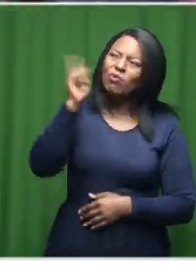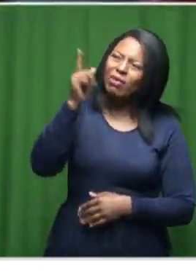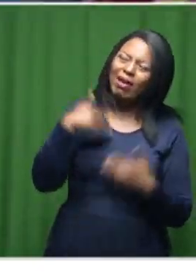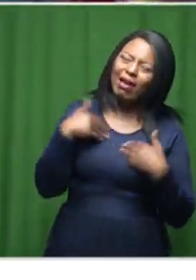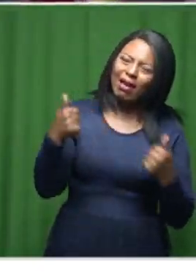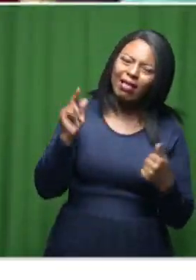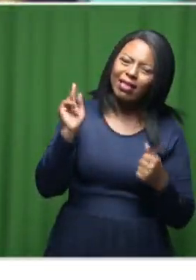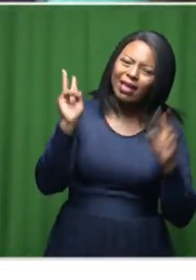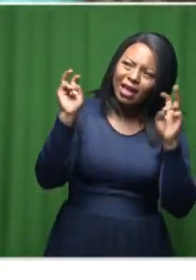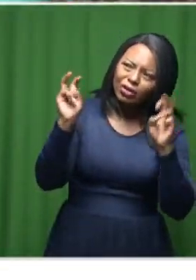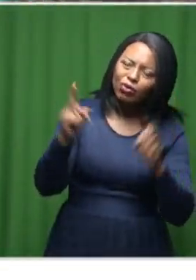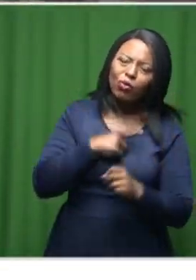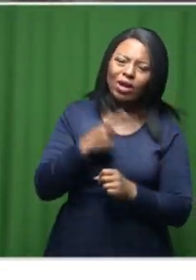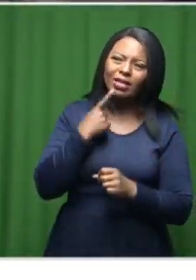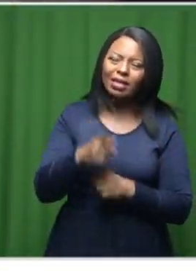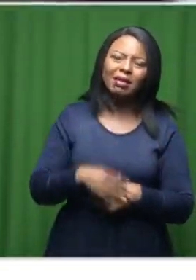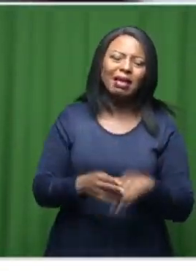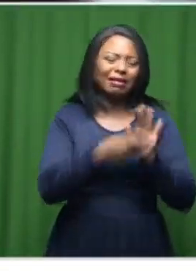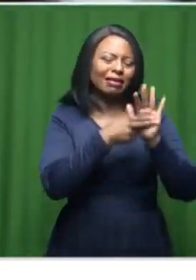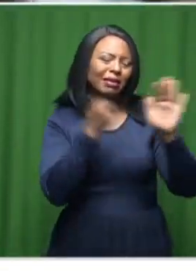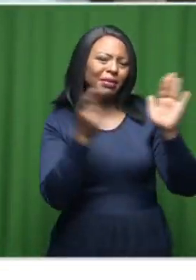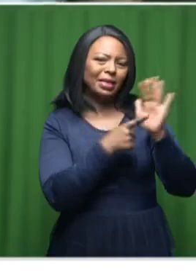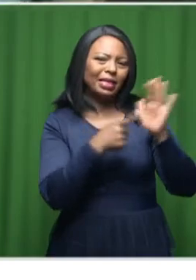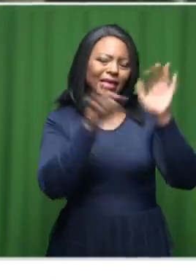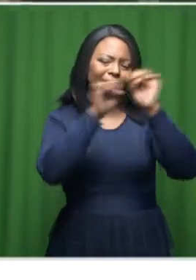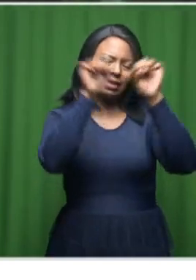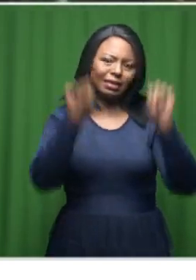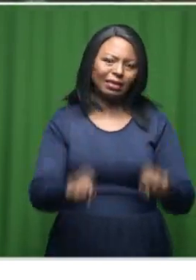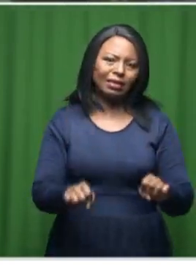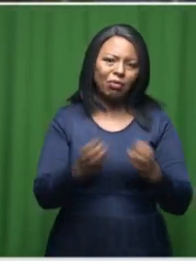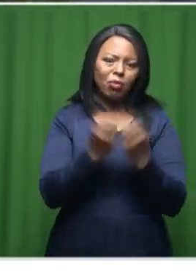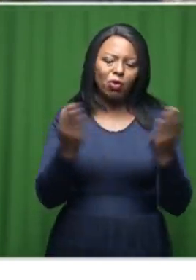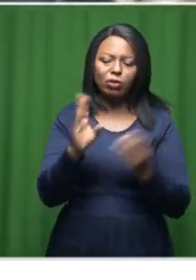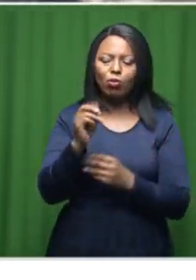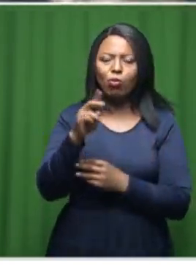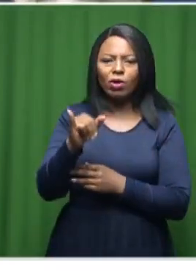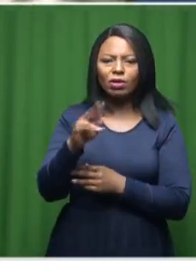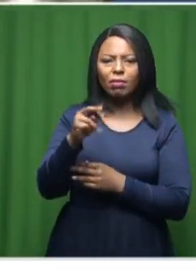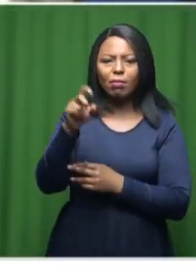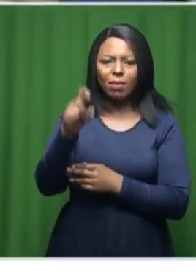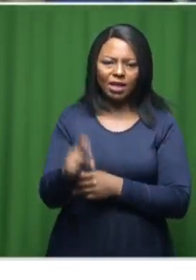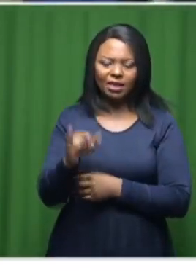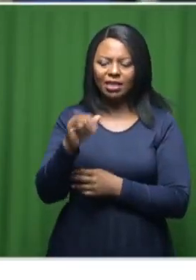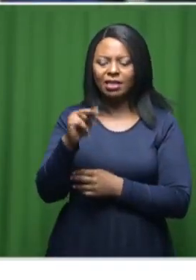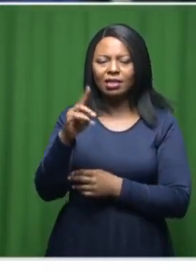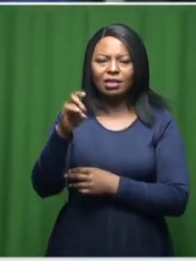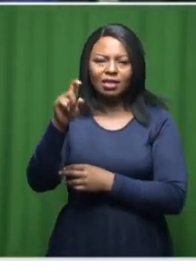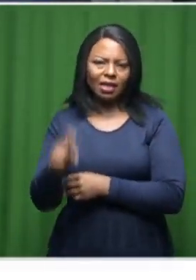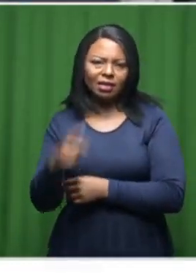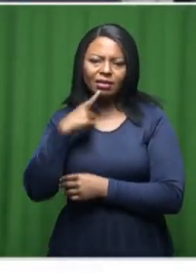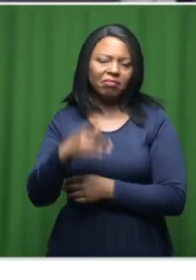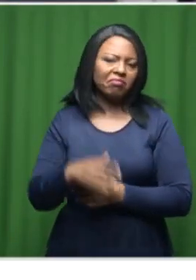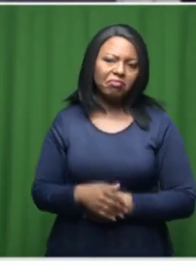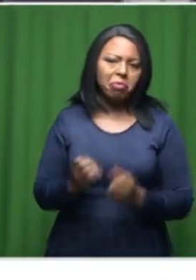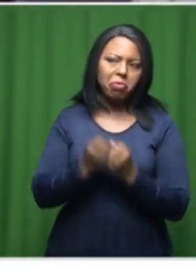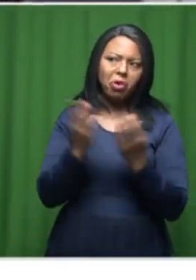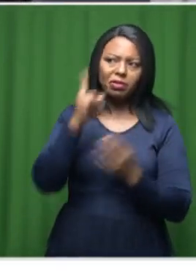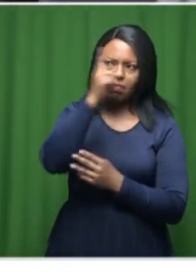to what she calls the stigmatization of systems like body mass index, arguing it's been weaponized